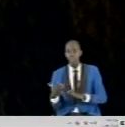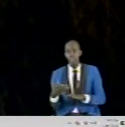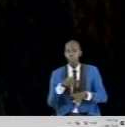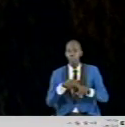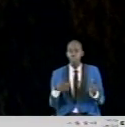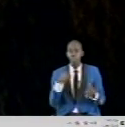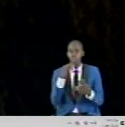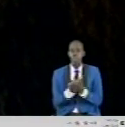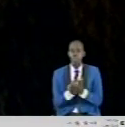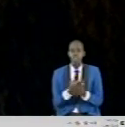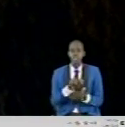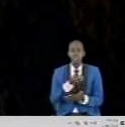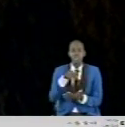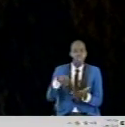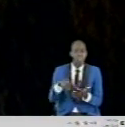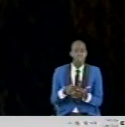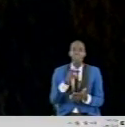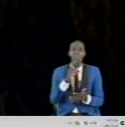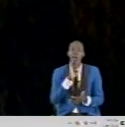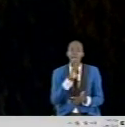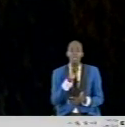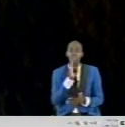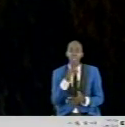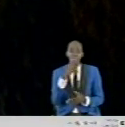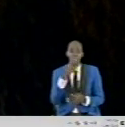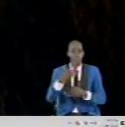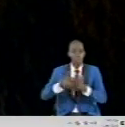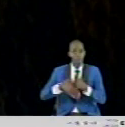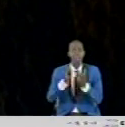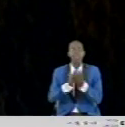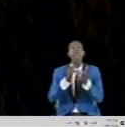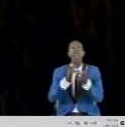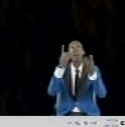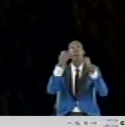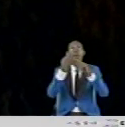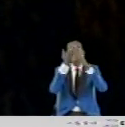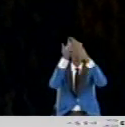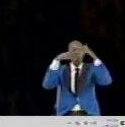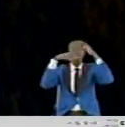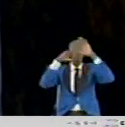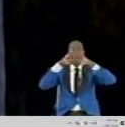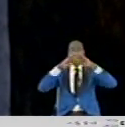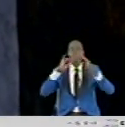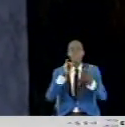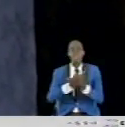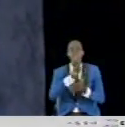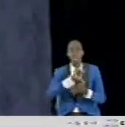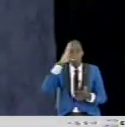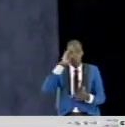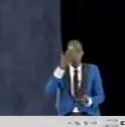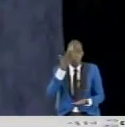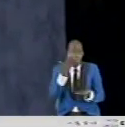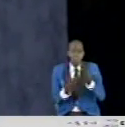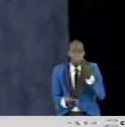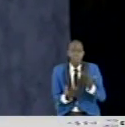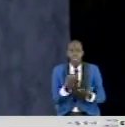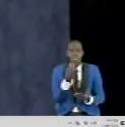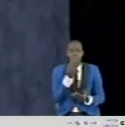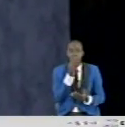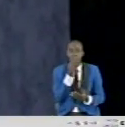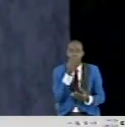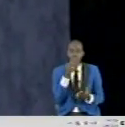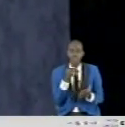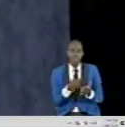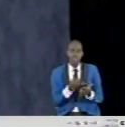which cometh down from heaven that is thereof and